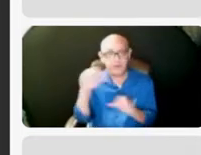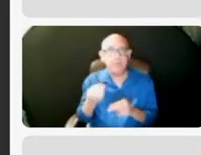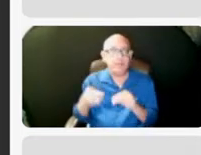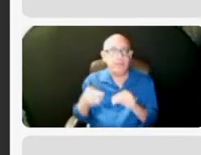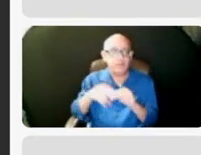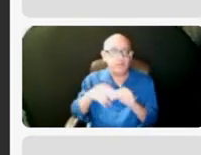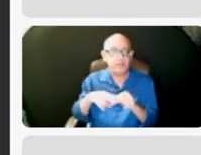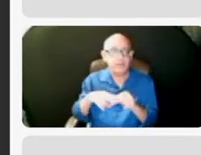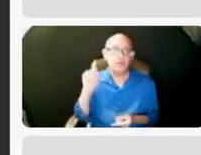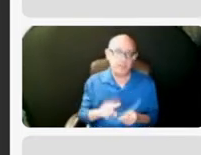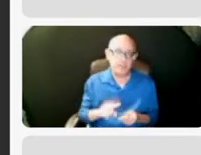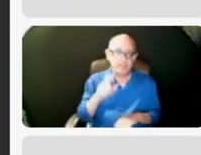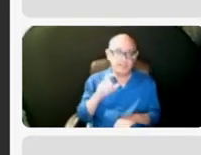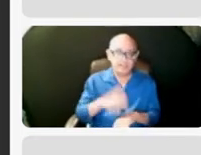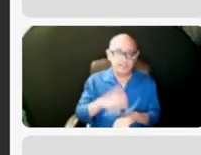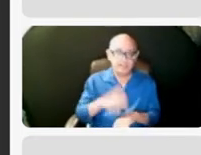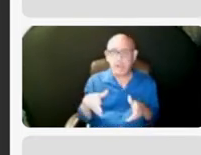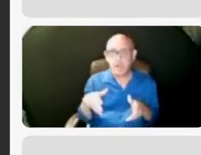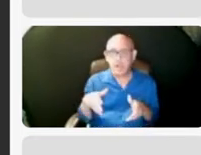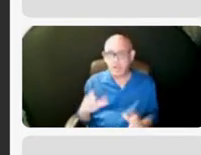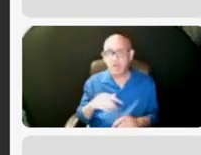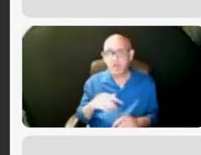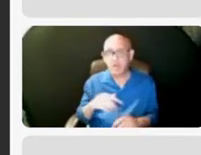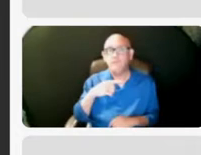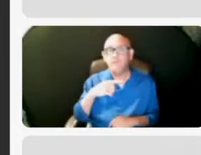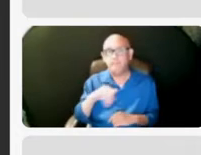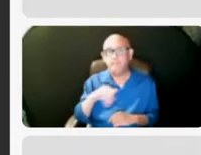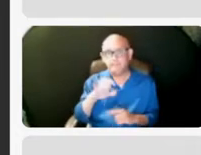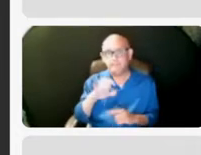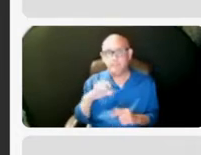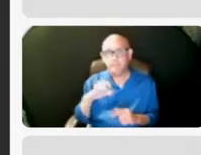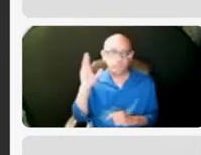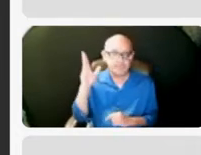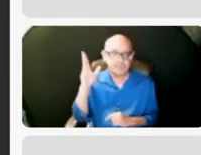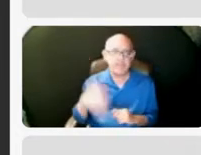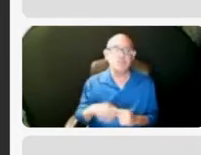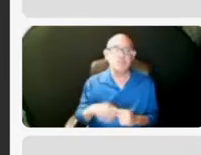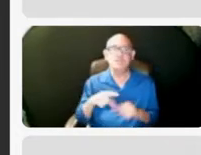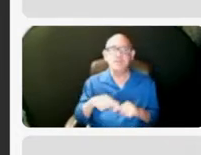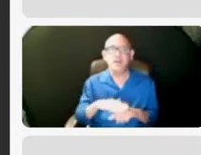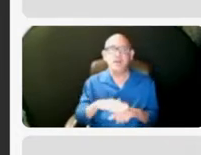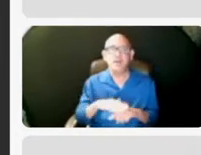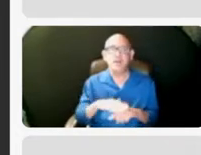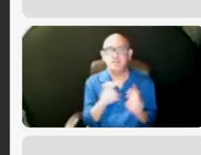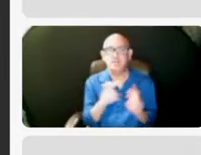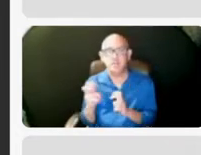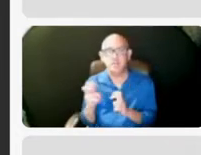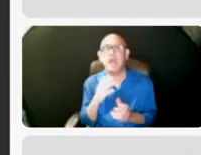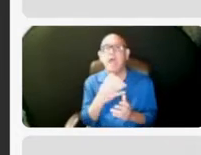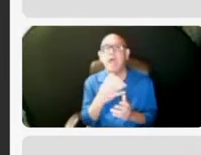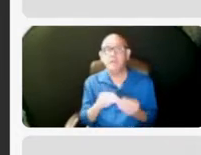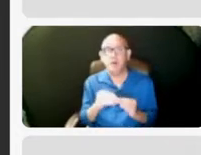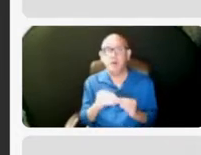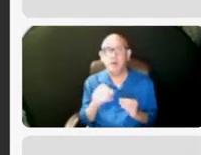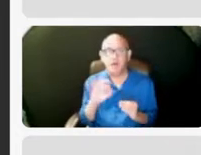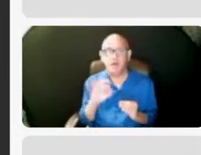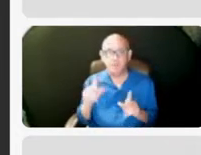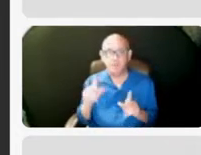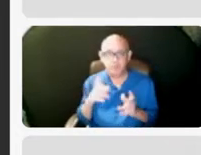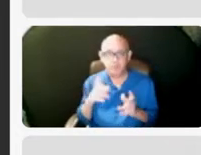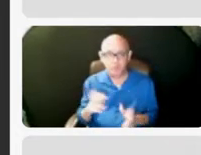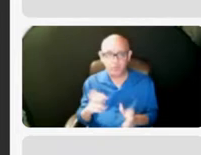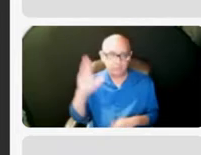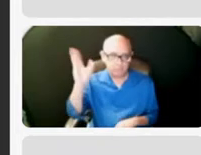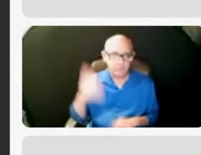for public presentation depending on the topic and the number of persons wishing to be heard the president may take a toll of speakers